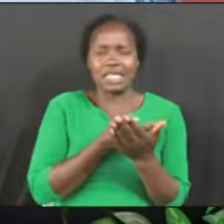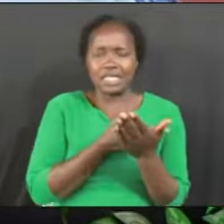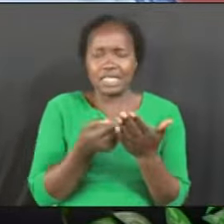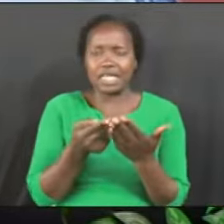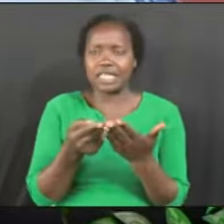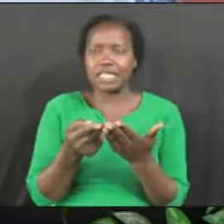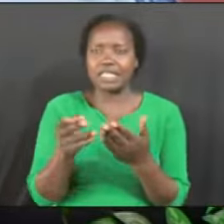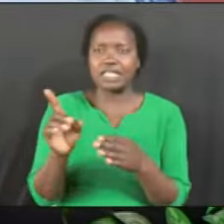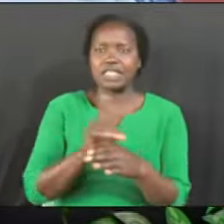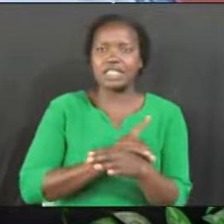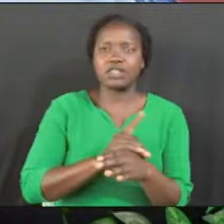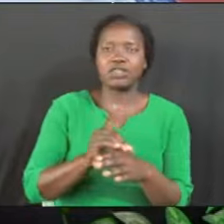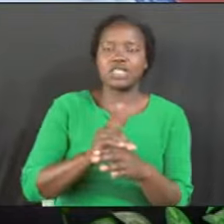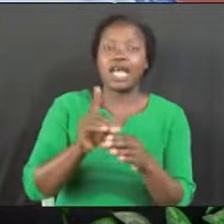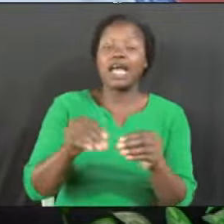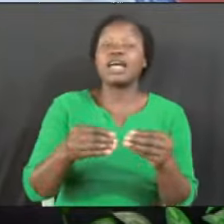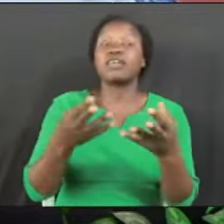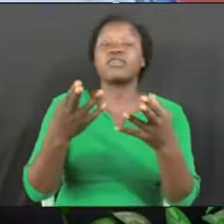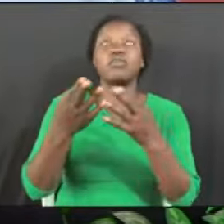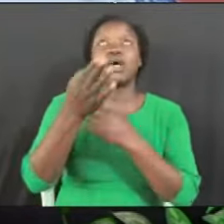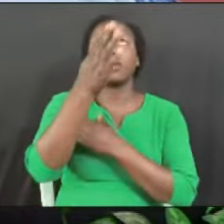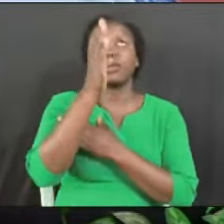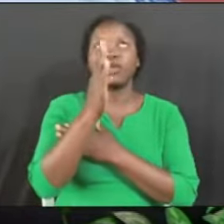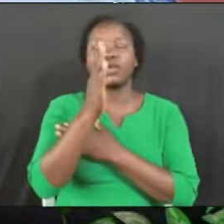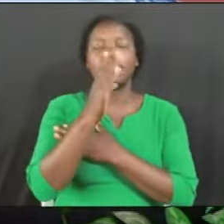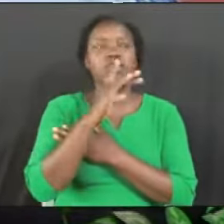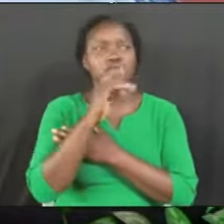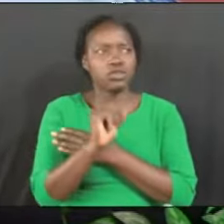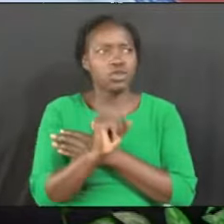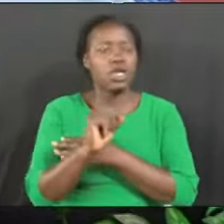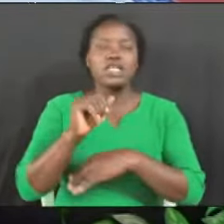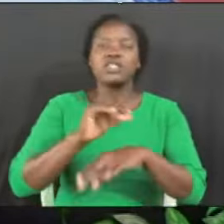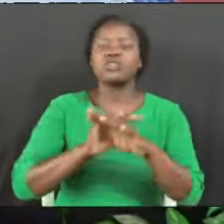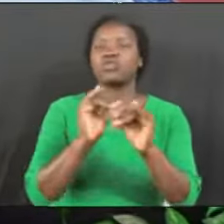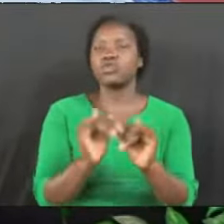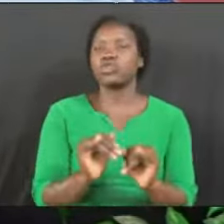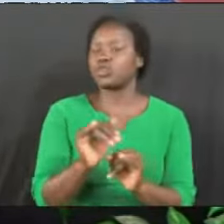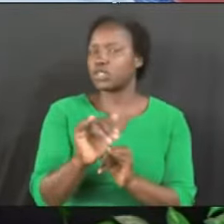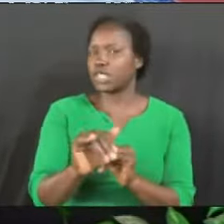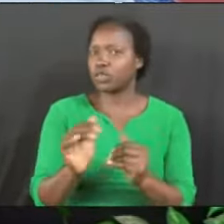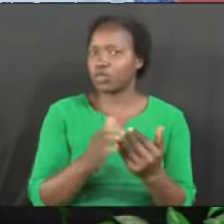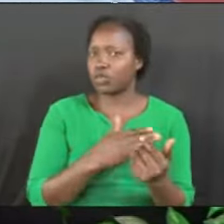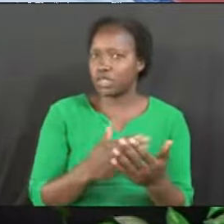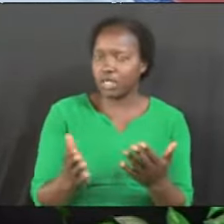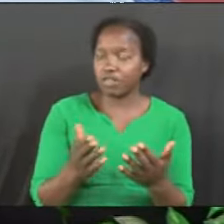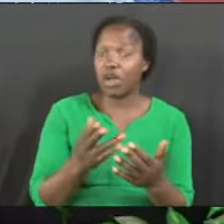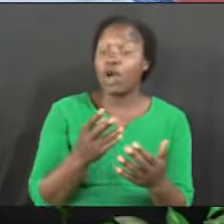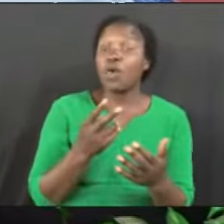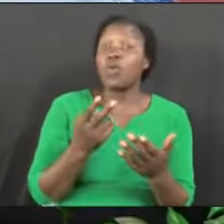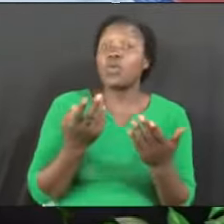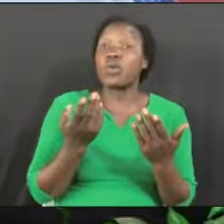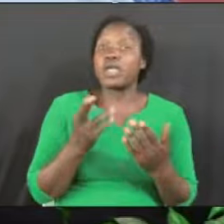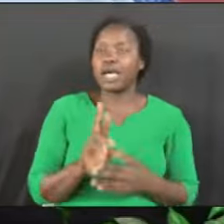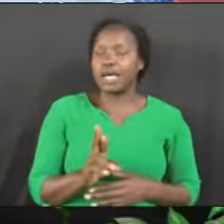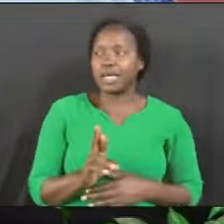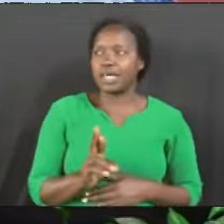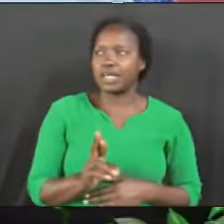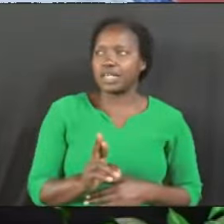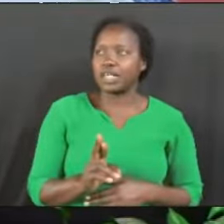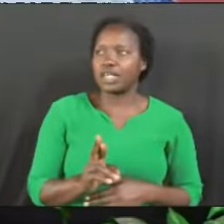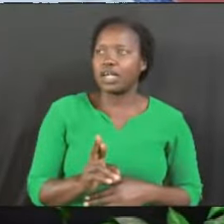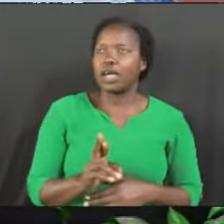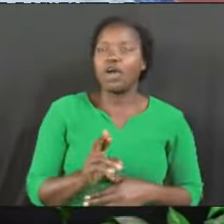duties assigned by God. And so it is good news that no matter who we are, no